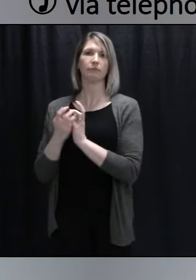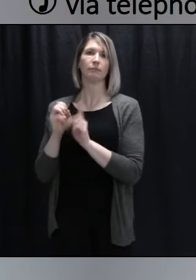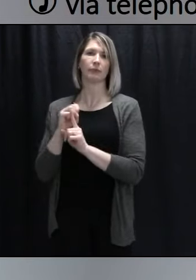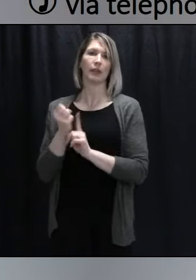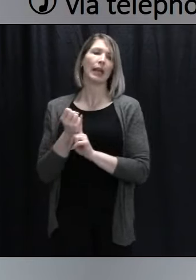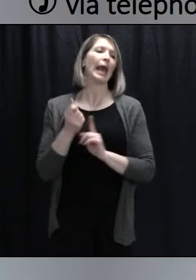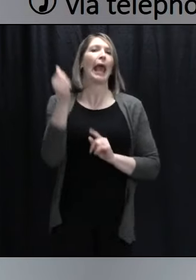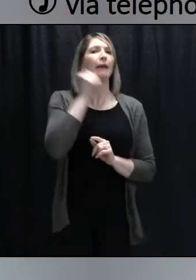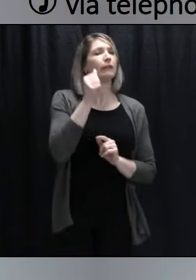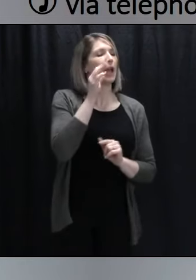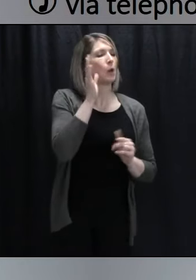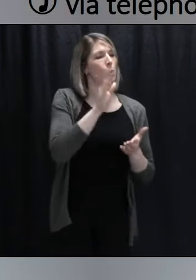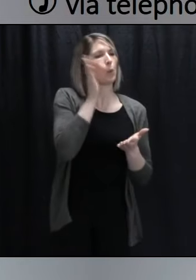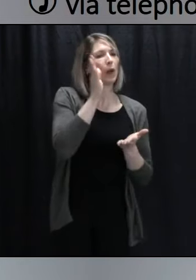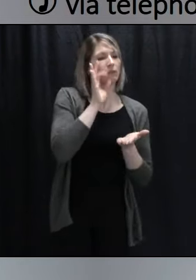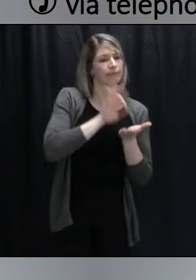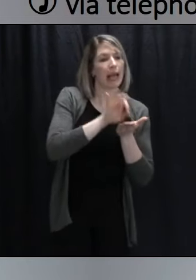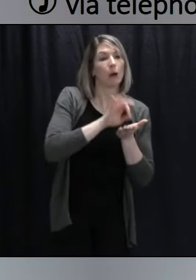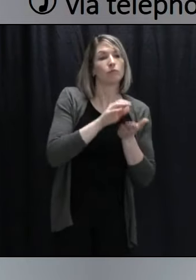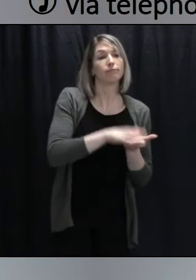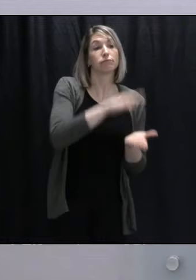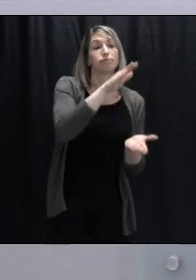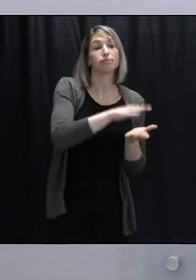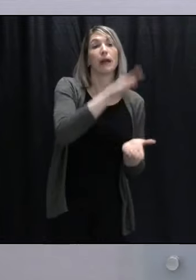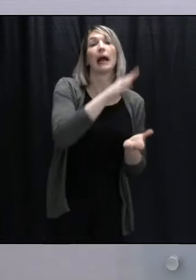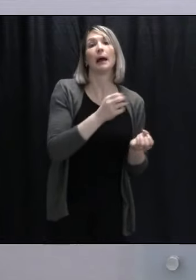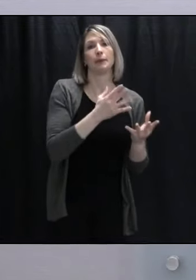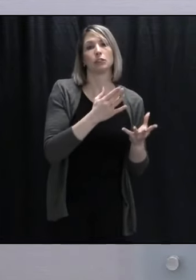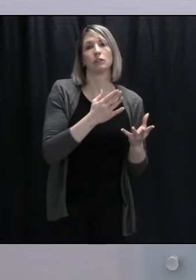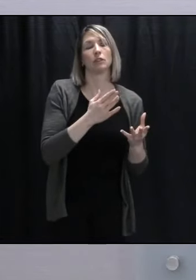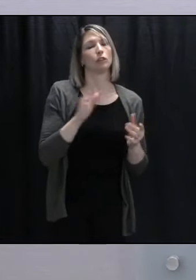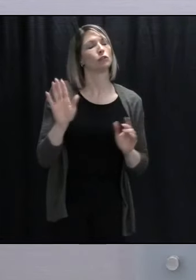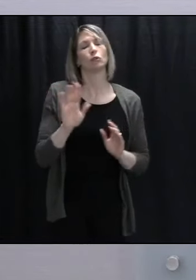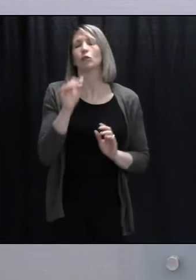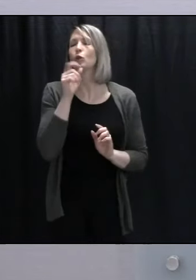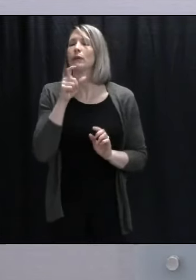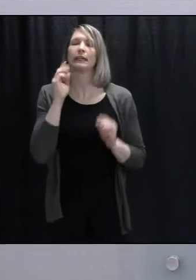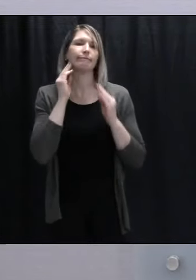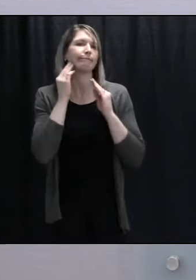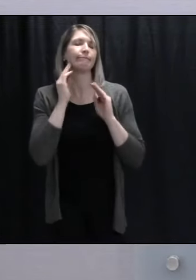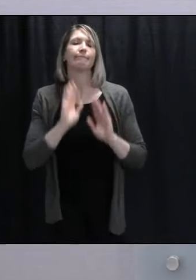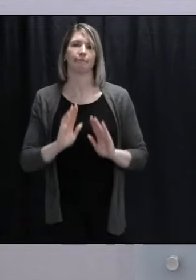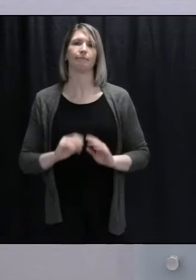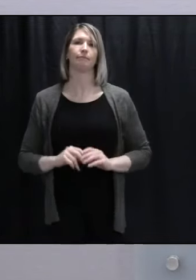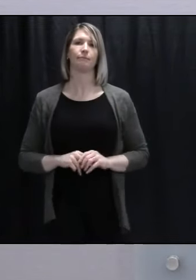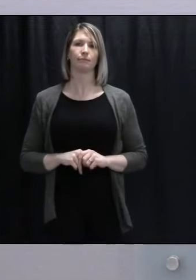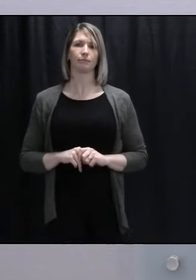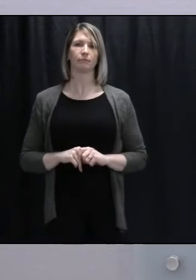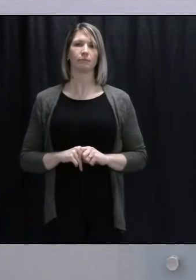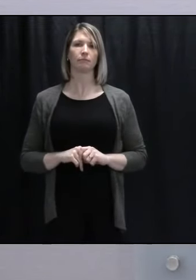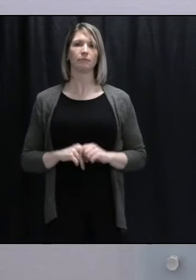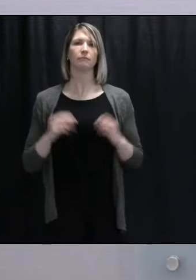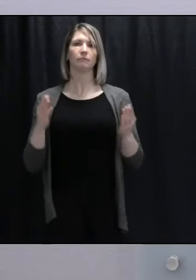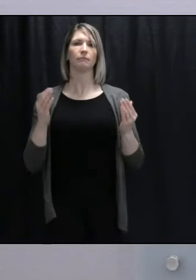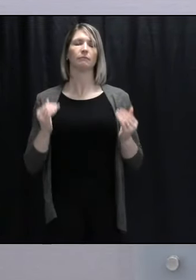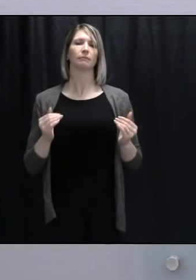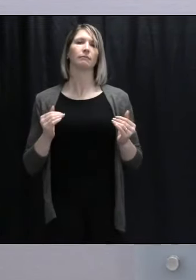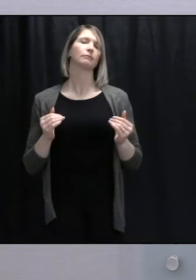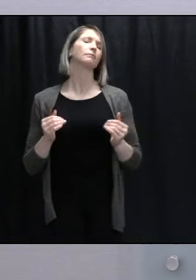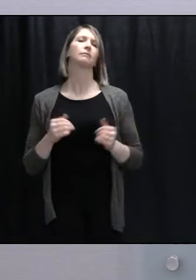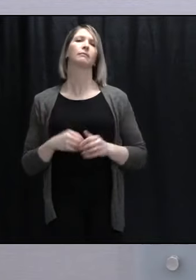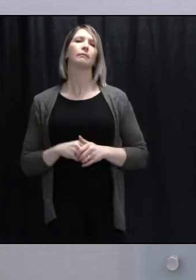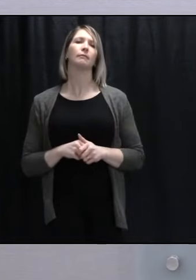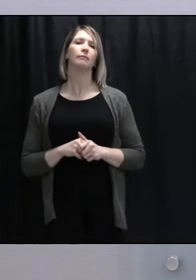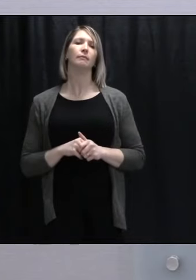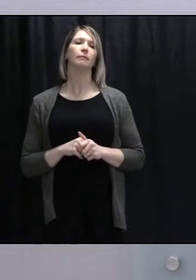day. Thank you. We will now move to single question. Thank you. The next